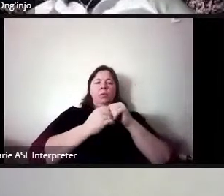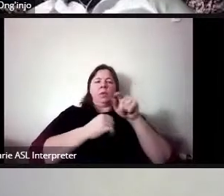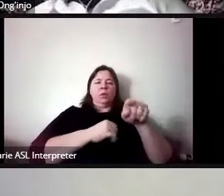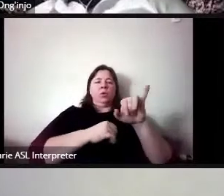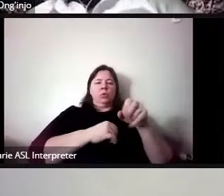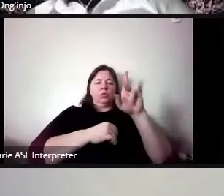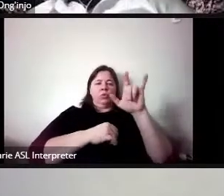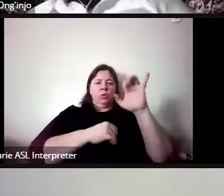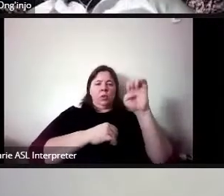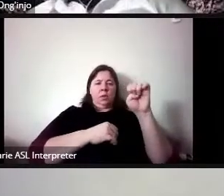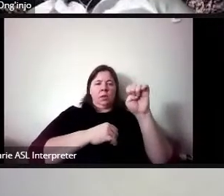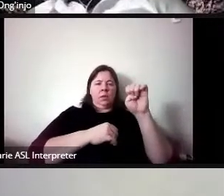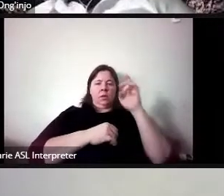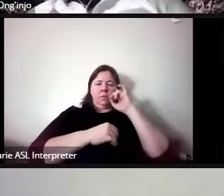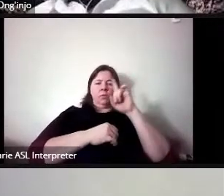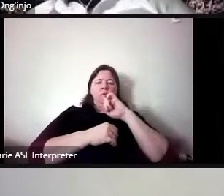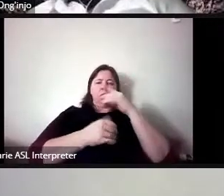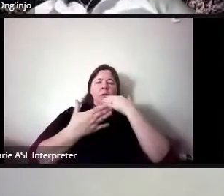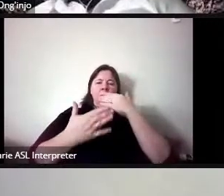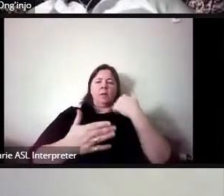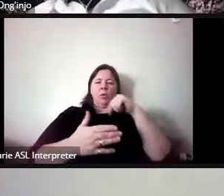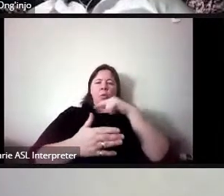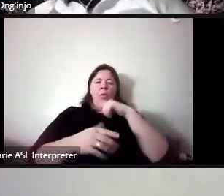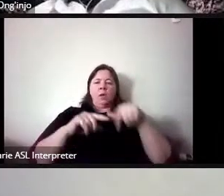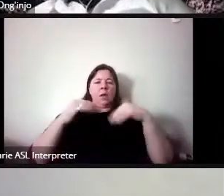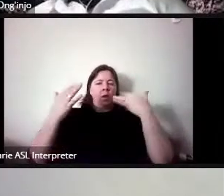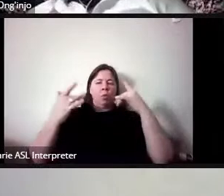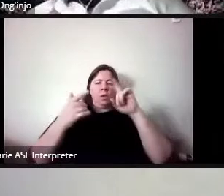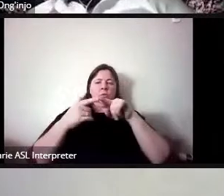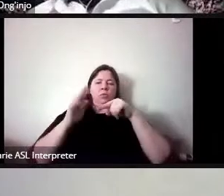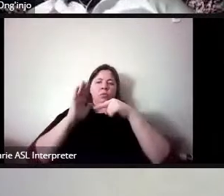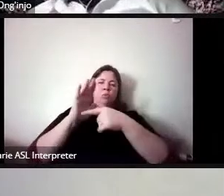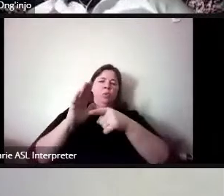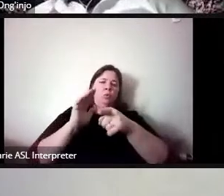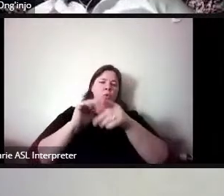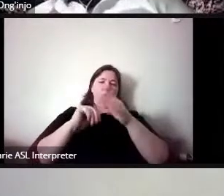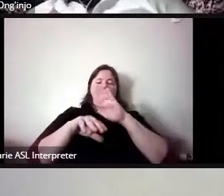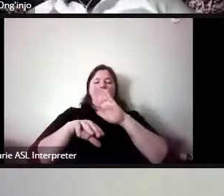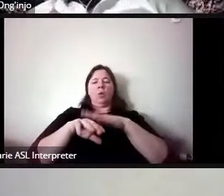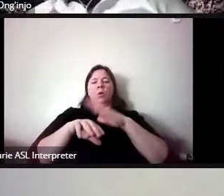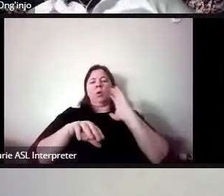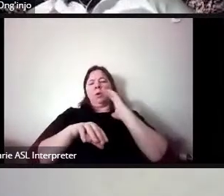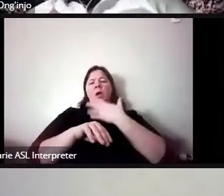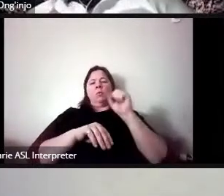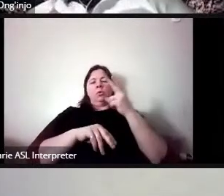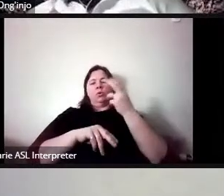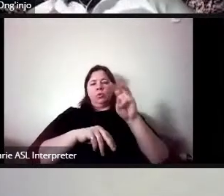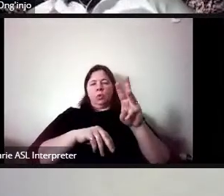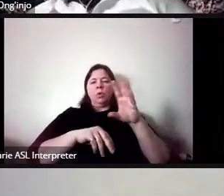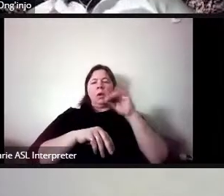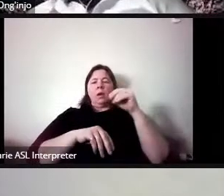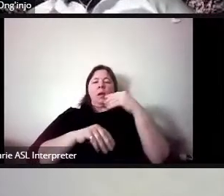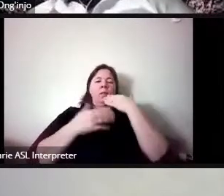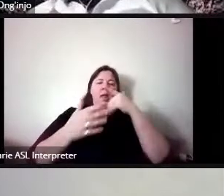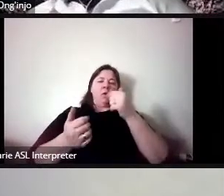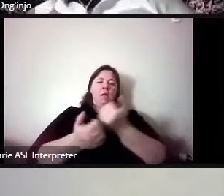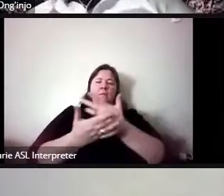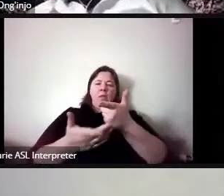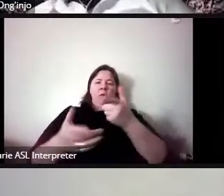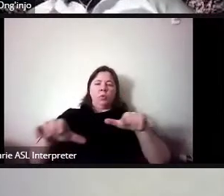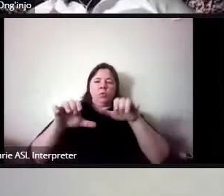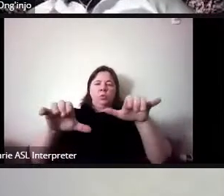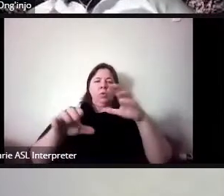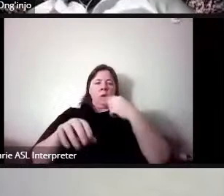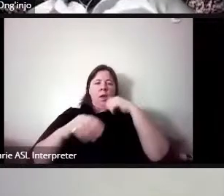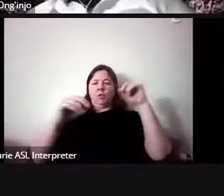Yeah. Absolutely. Thank you. We can't wait to feature you on our show. And thank you for everything that you are doing. I have